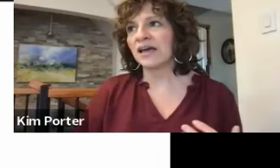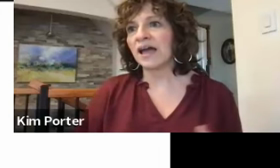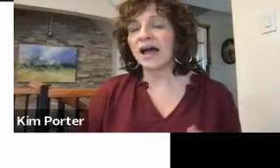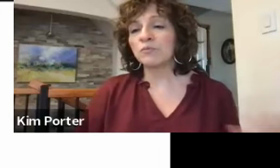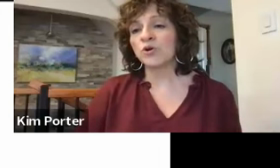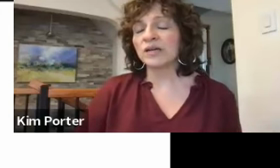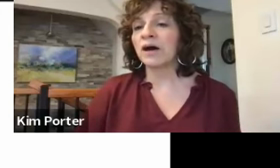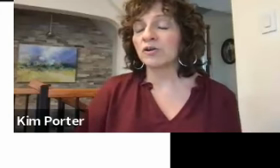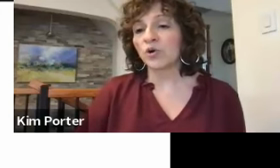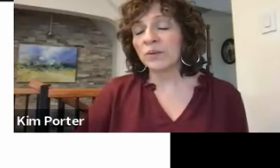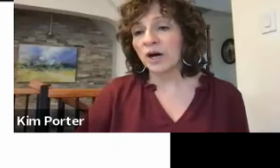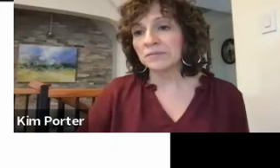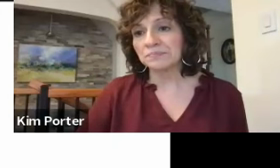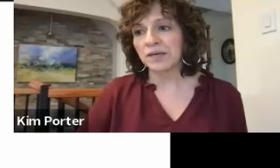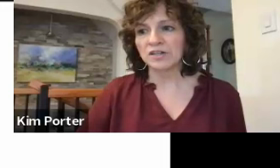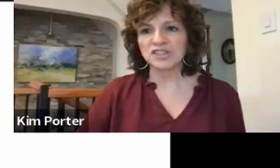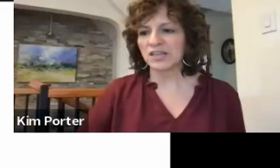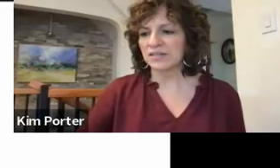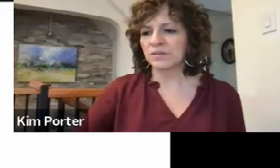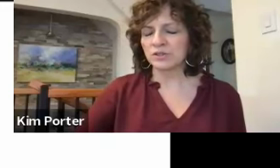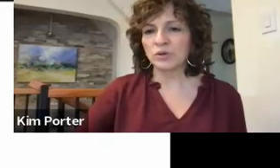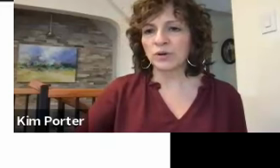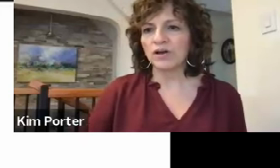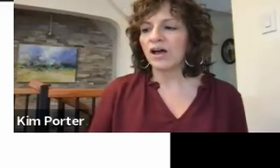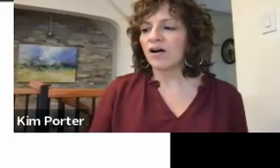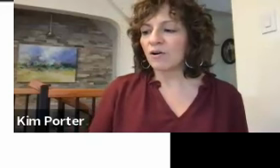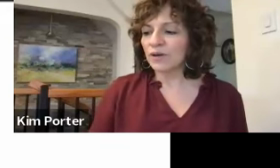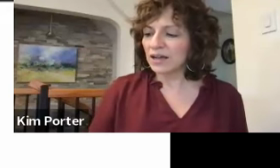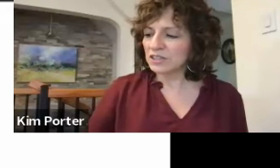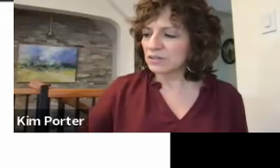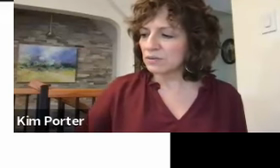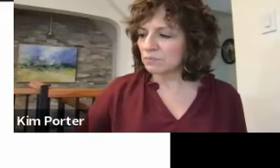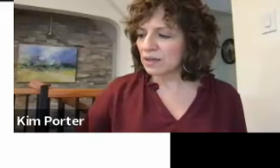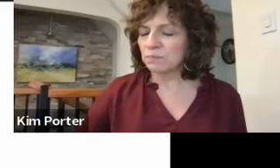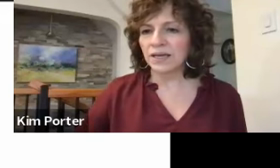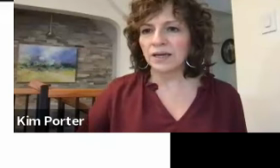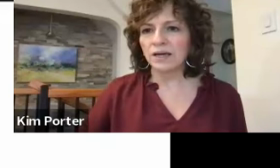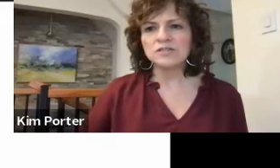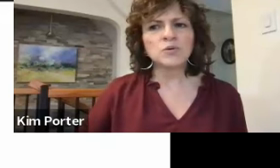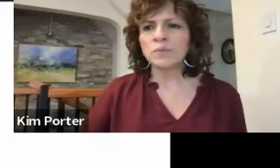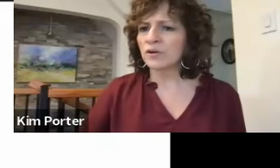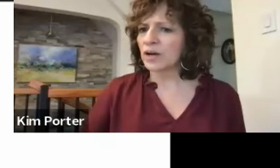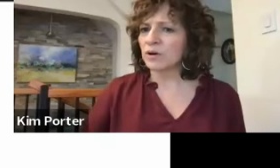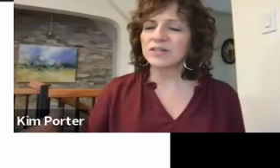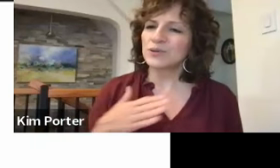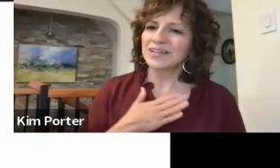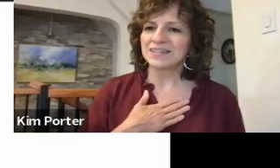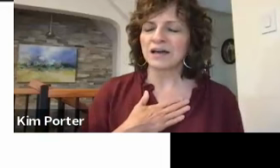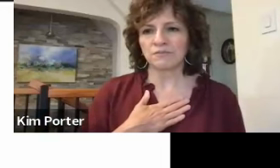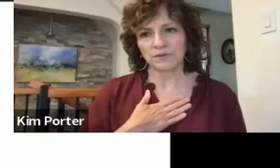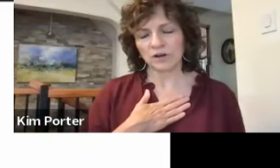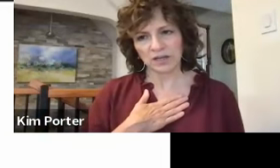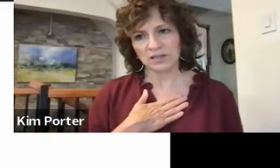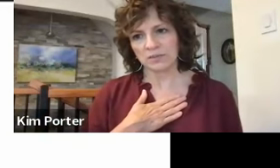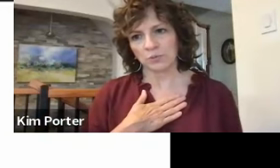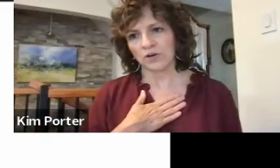child say, I'm worried about grandma because she hasn't been doing well, our reaction might be, don't worry about grandma, because we don't like to